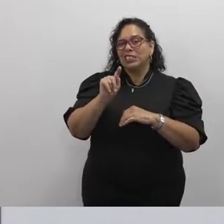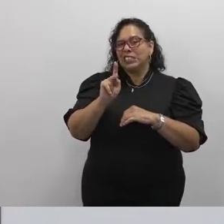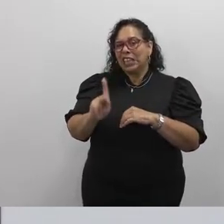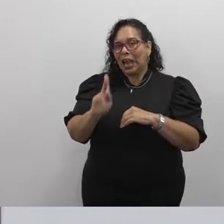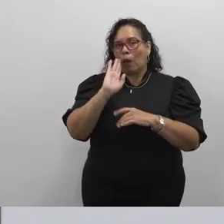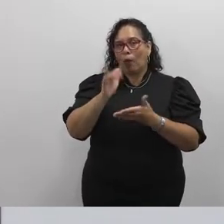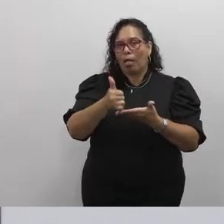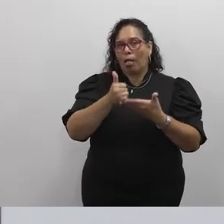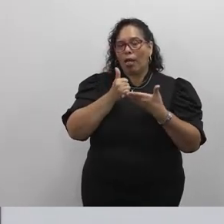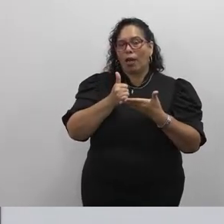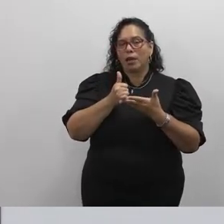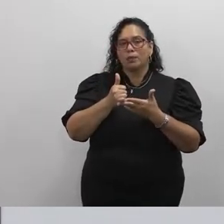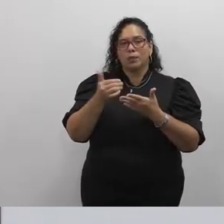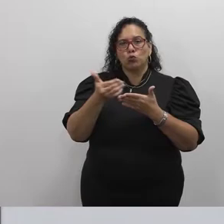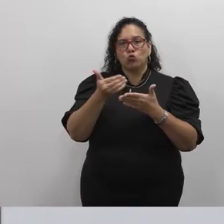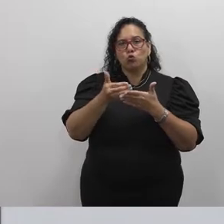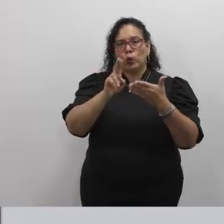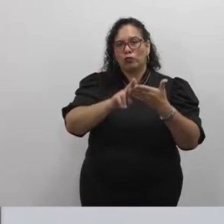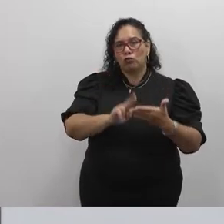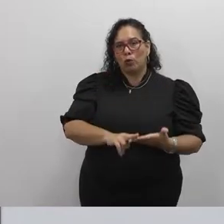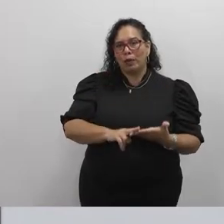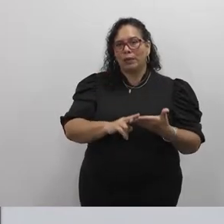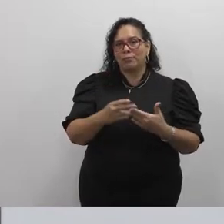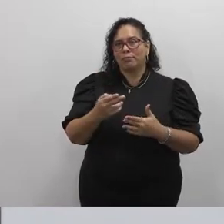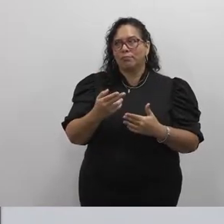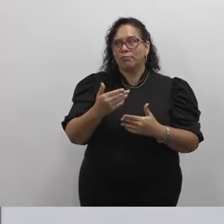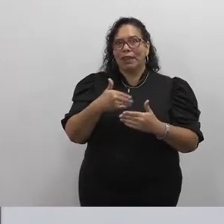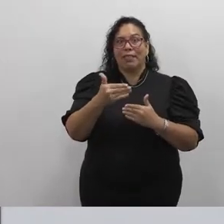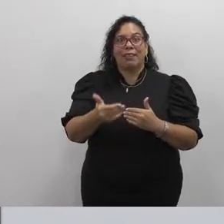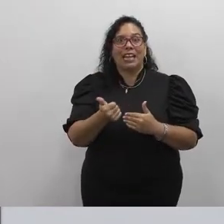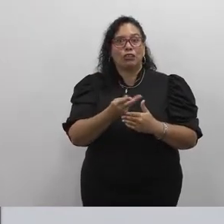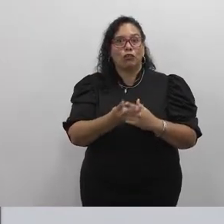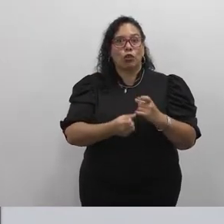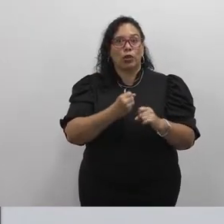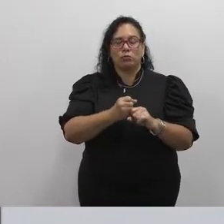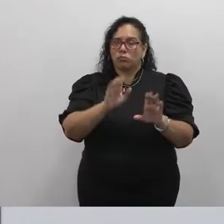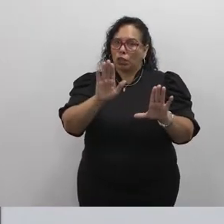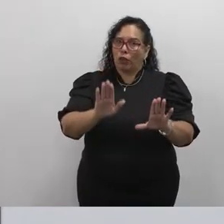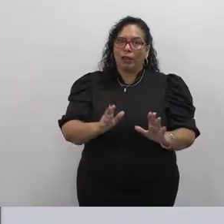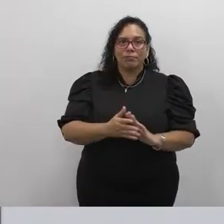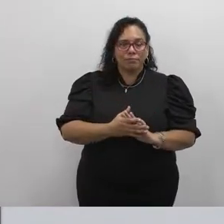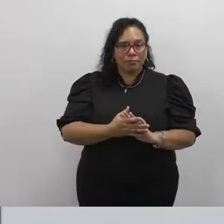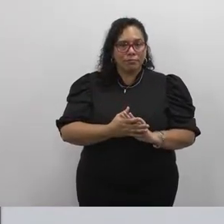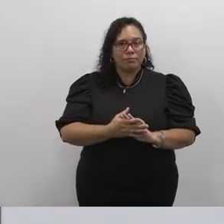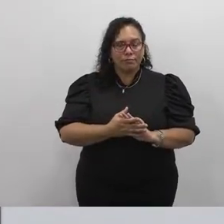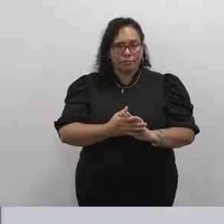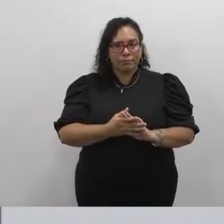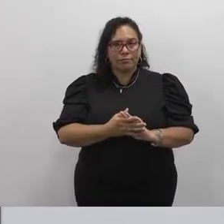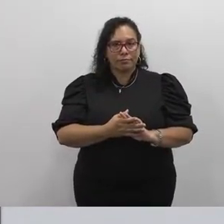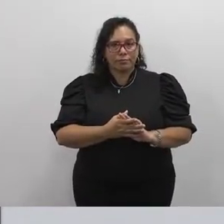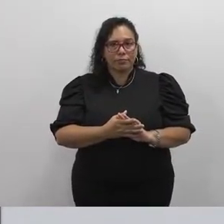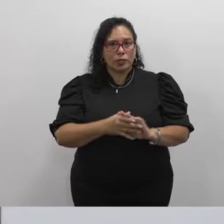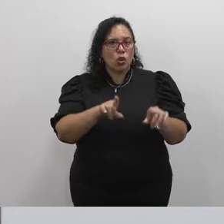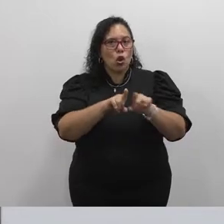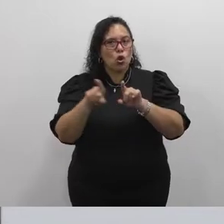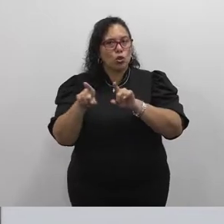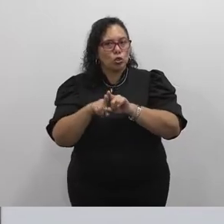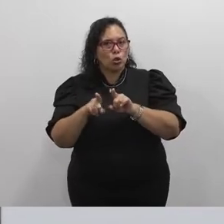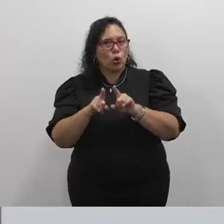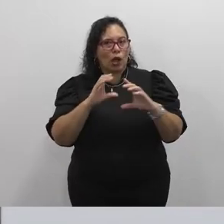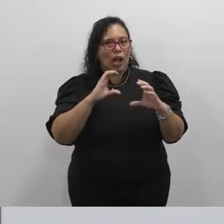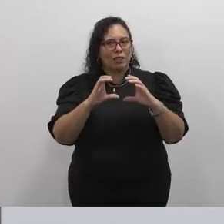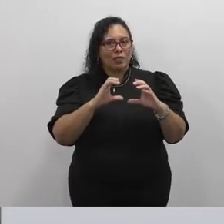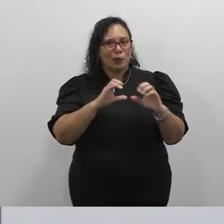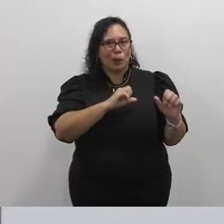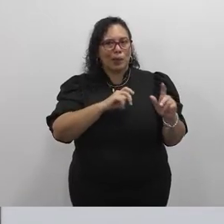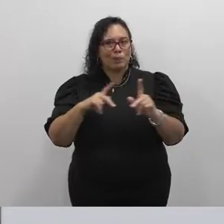additional influx of enrollment here in the next handful of years, which will be great. Yet I'm also going to bring the conversation back to